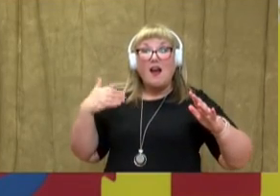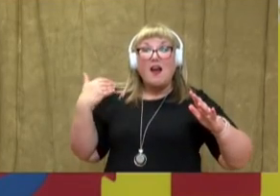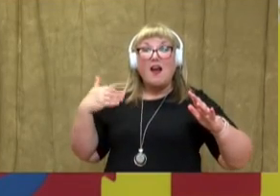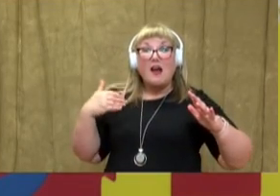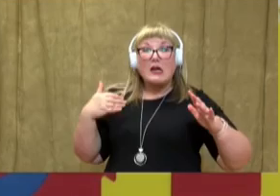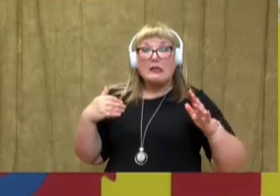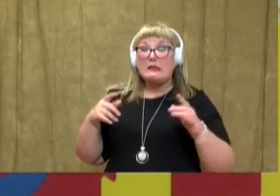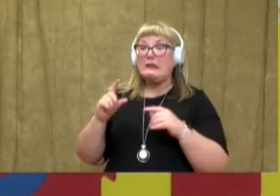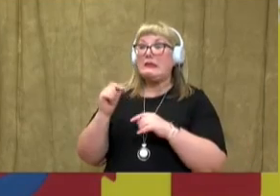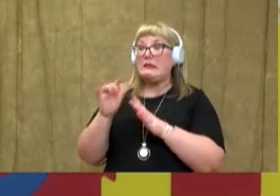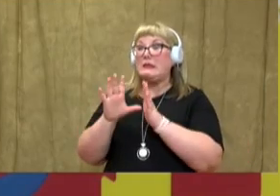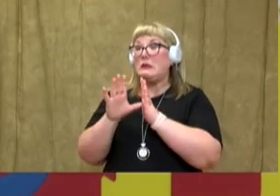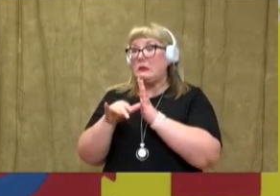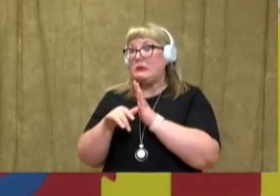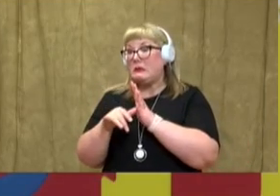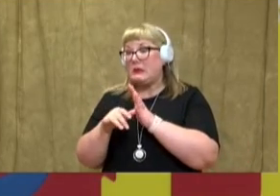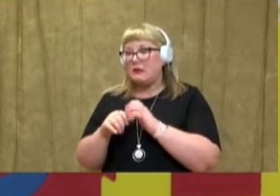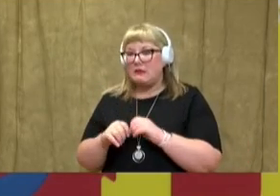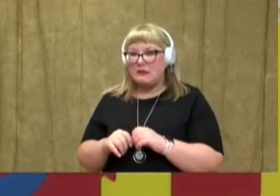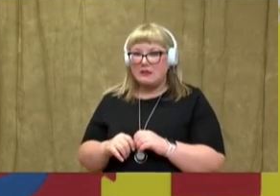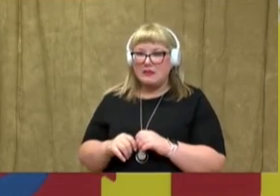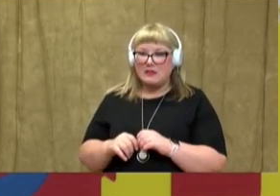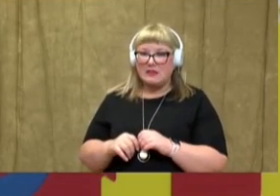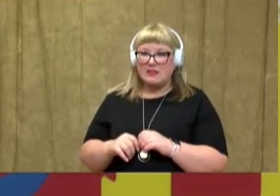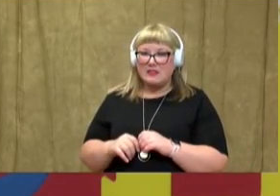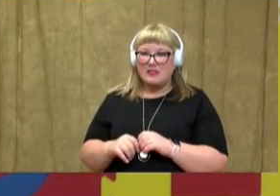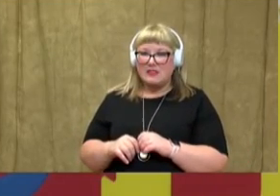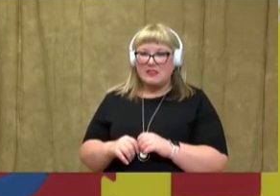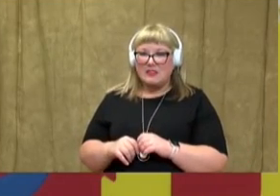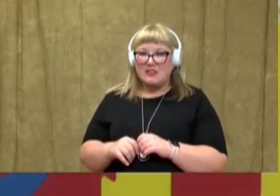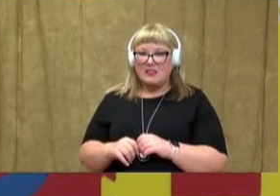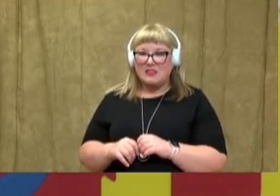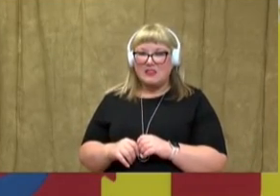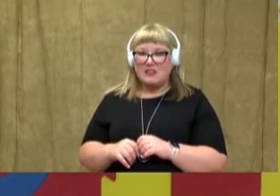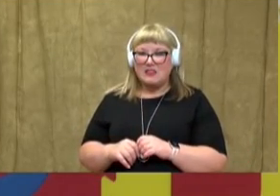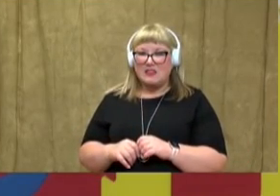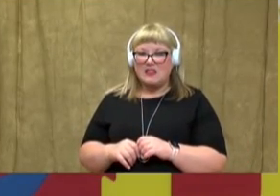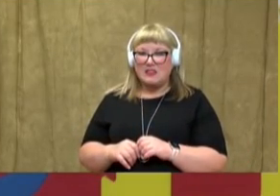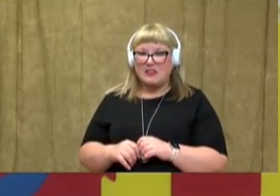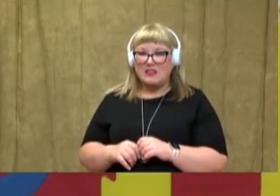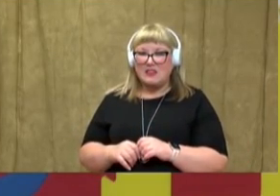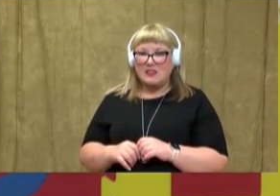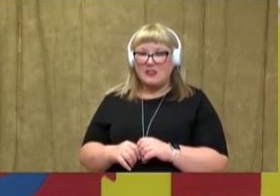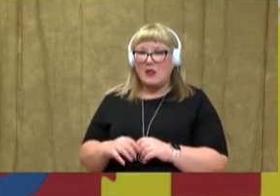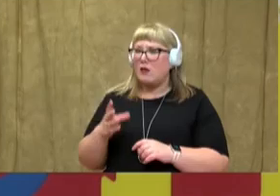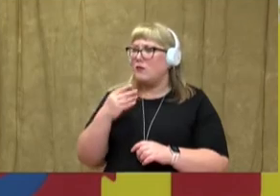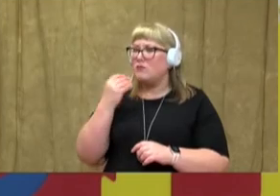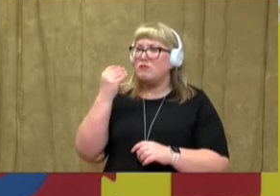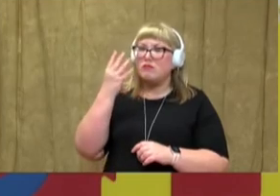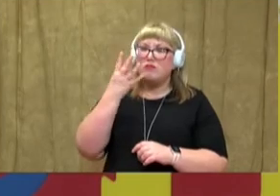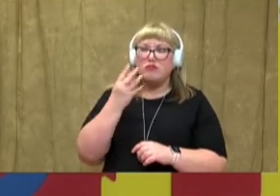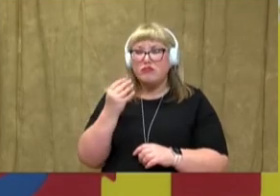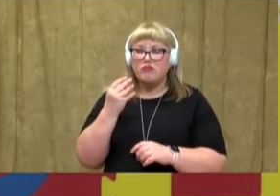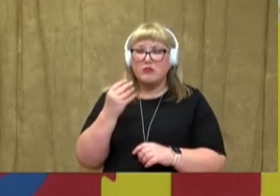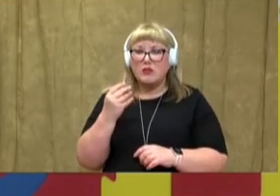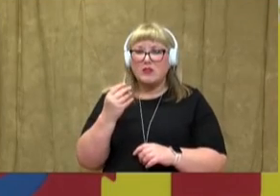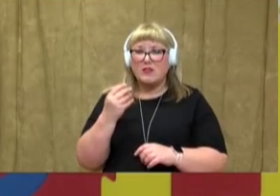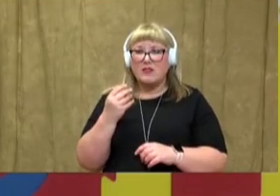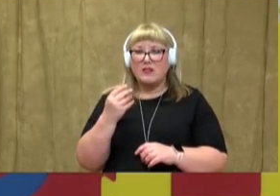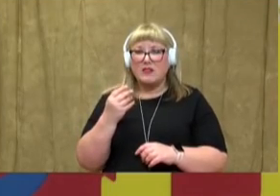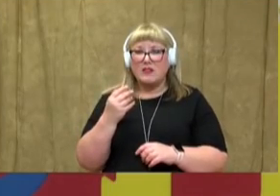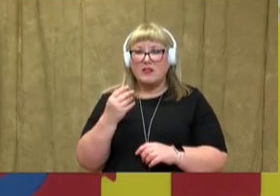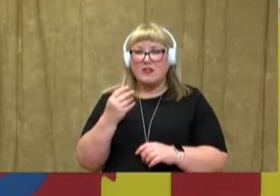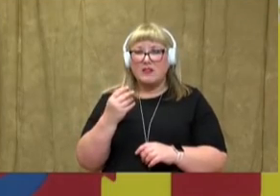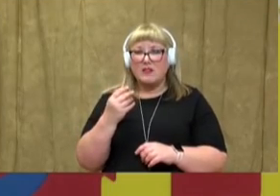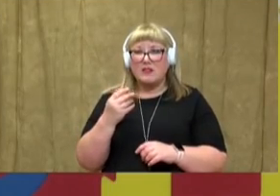takes a little while, like the chrysalis. Henry turned into a beautiful,